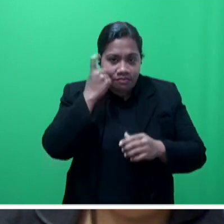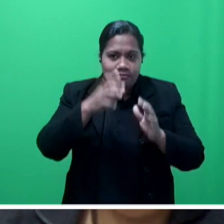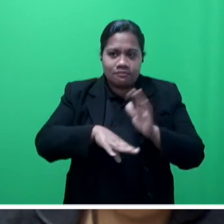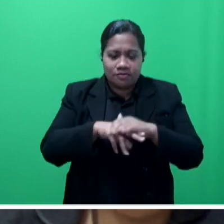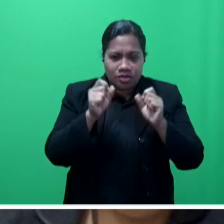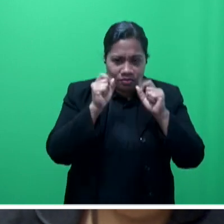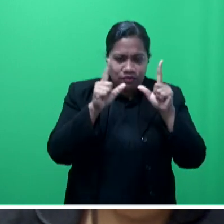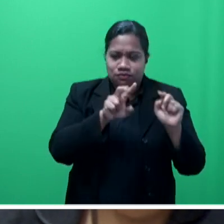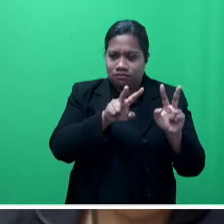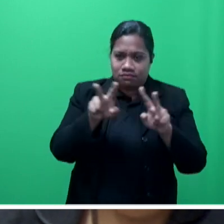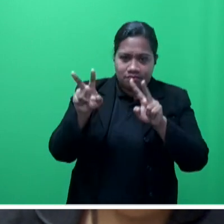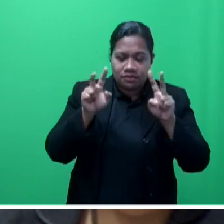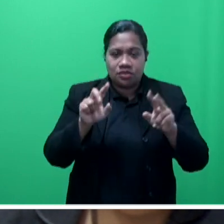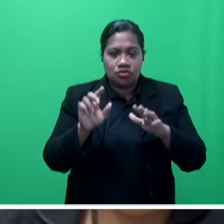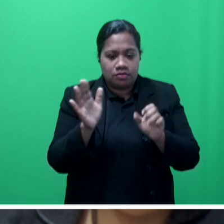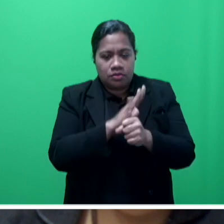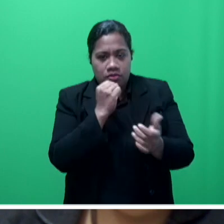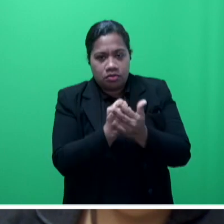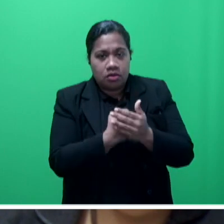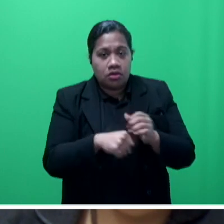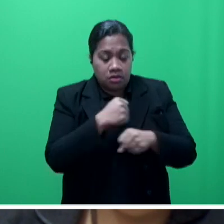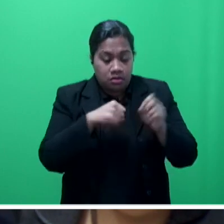our safe protocols are adhered to at